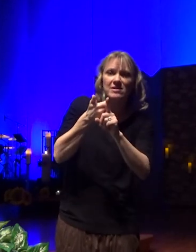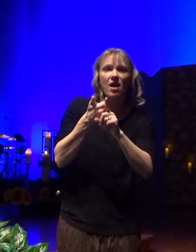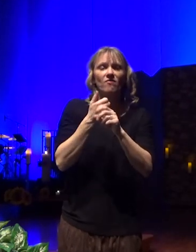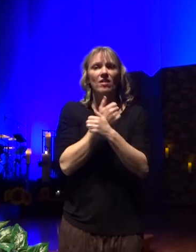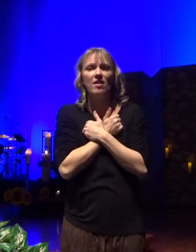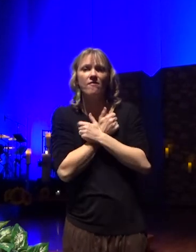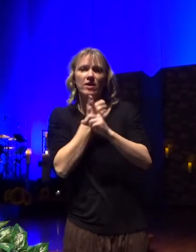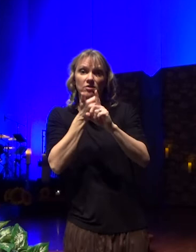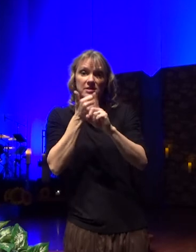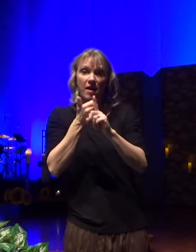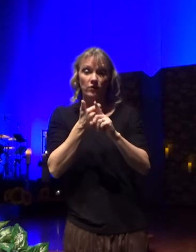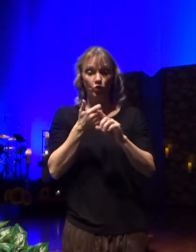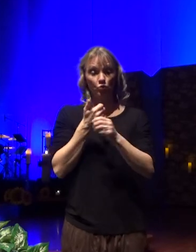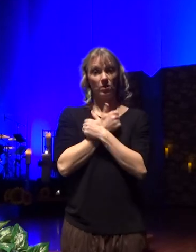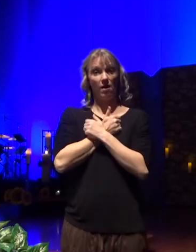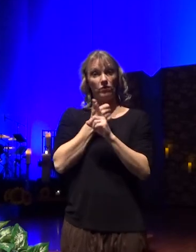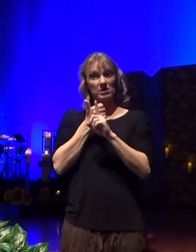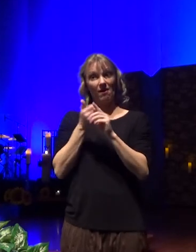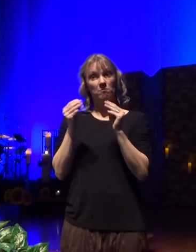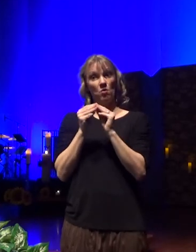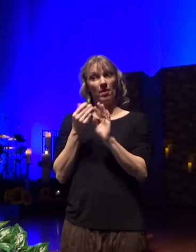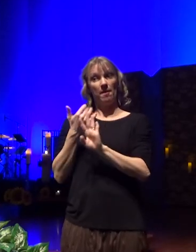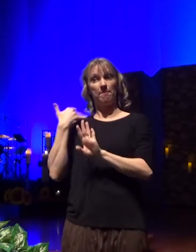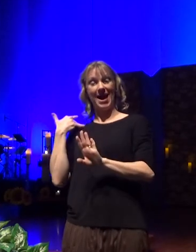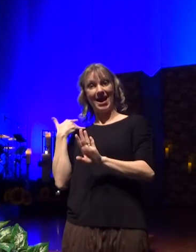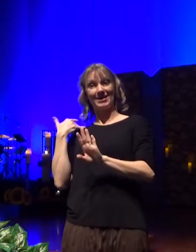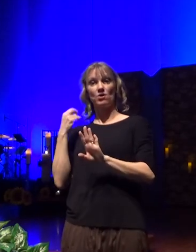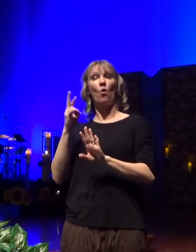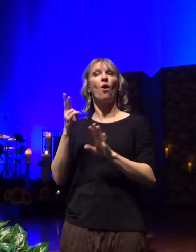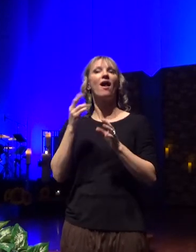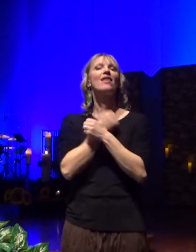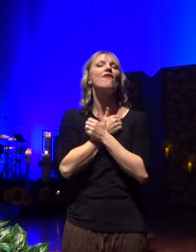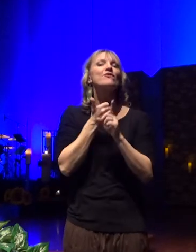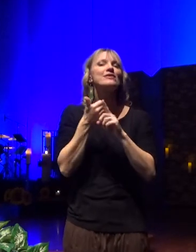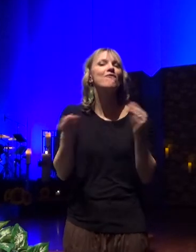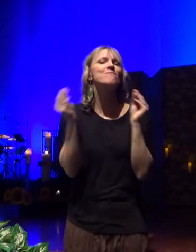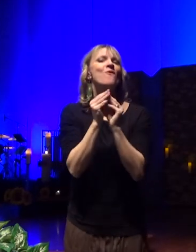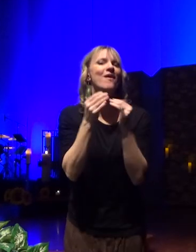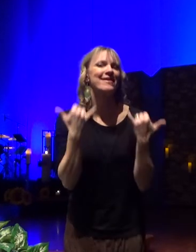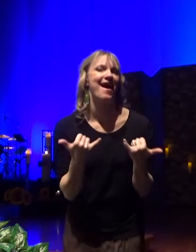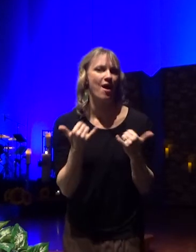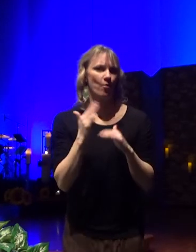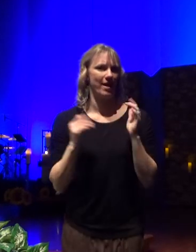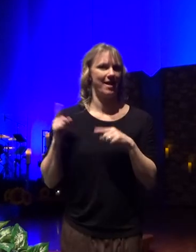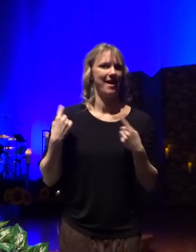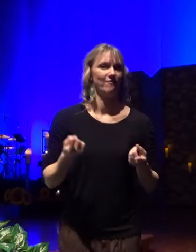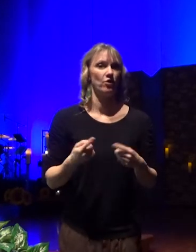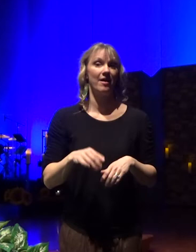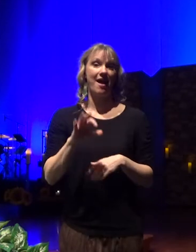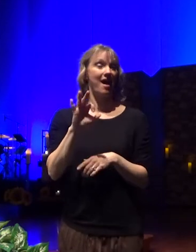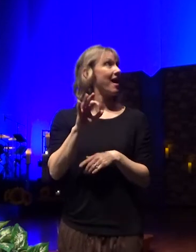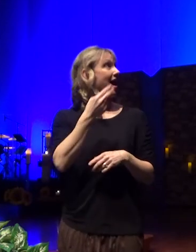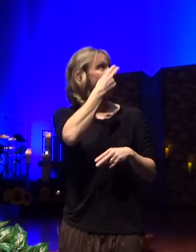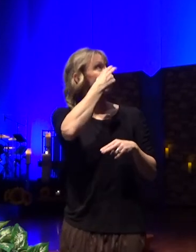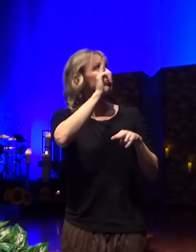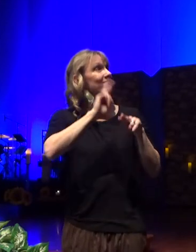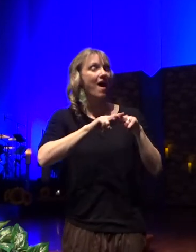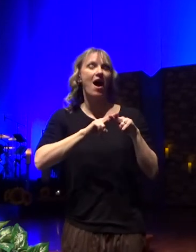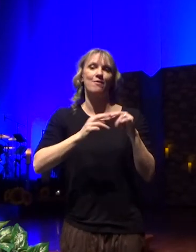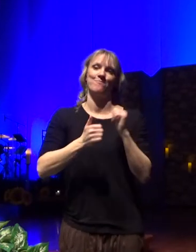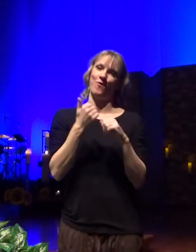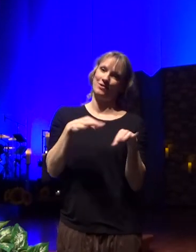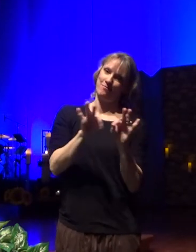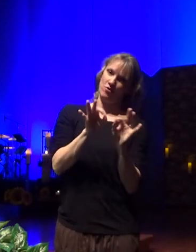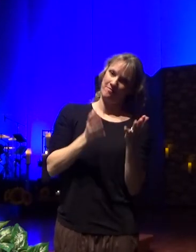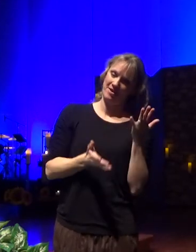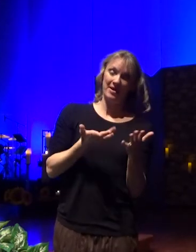love yourself, did you love yourself more in the past or do you love yourself more than ever right here and right now? And fun, perhaps the